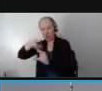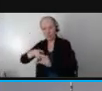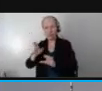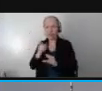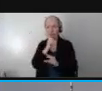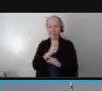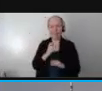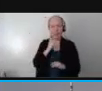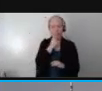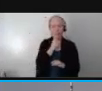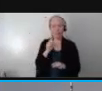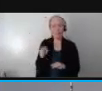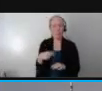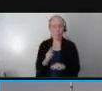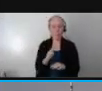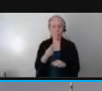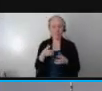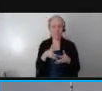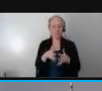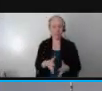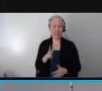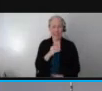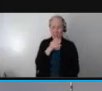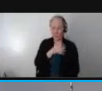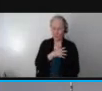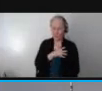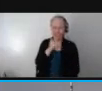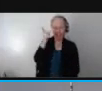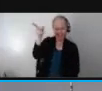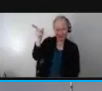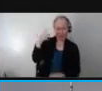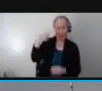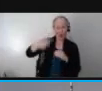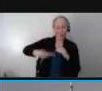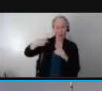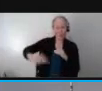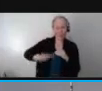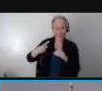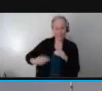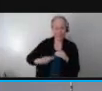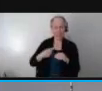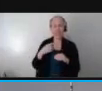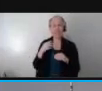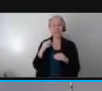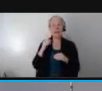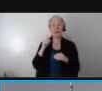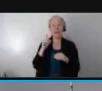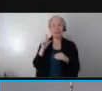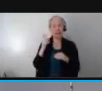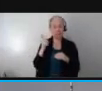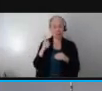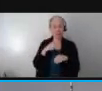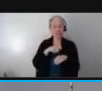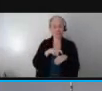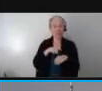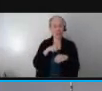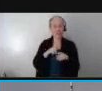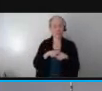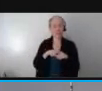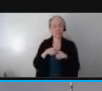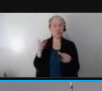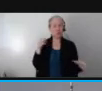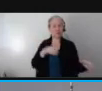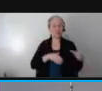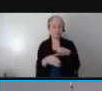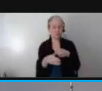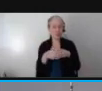American and a woman on orbit. And when we got time to hand over to the next crew, I was able to hand